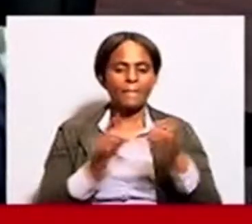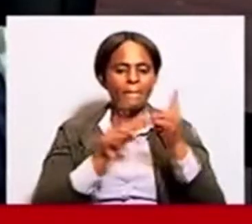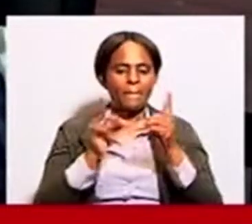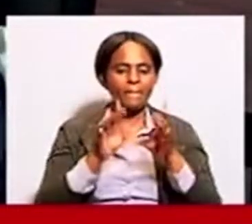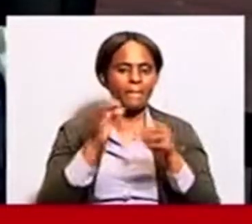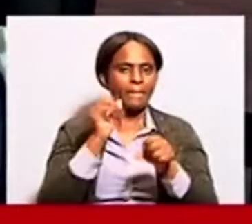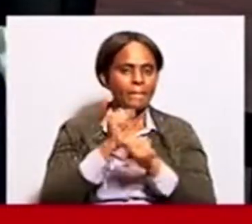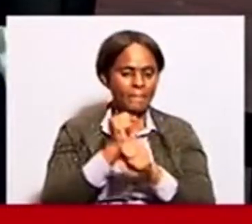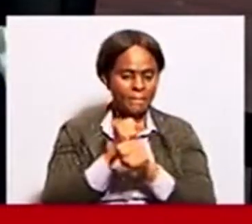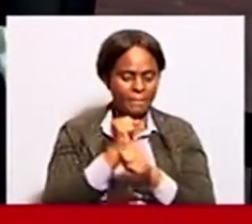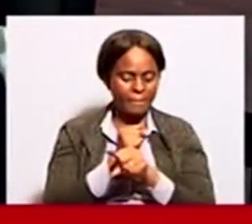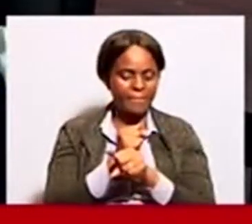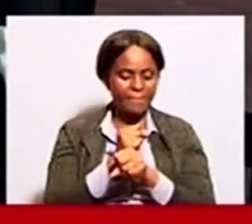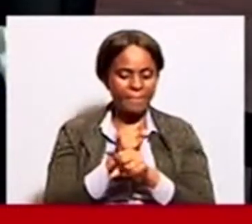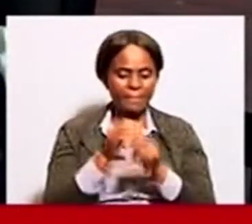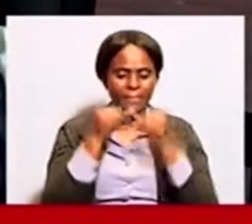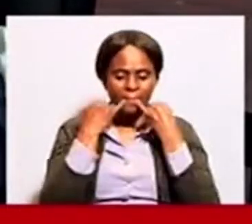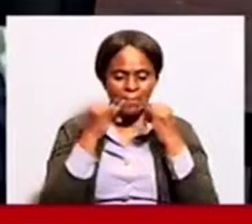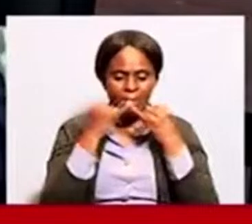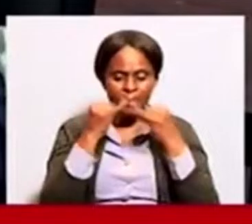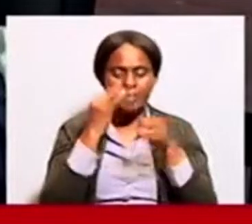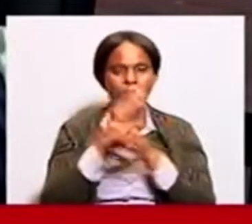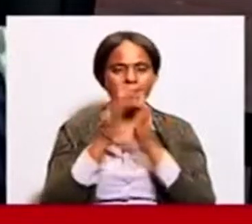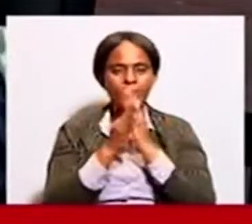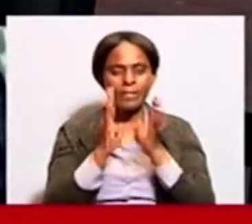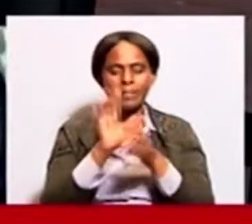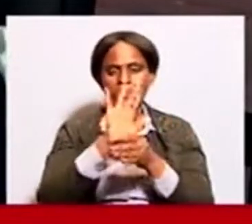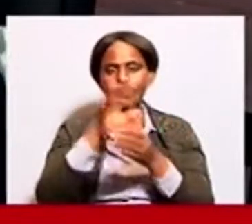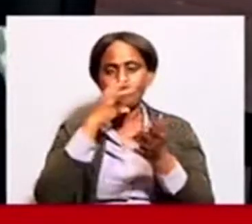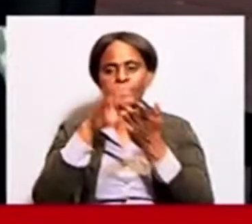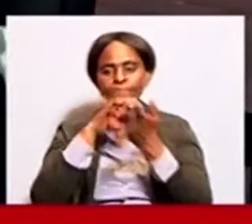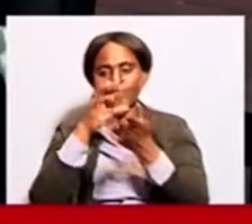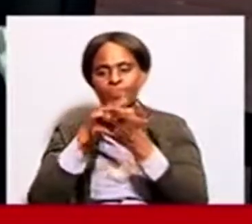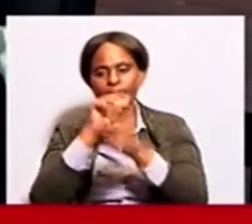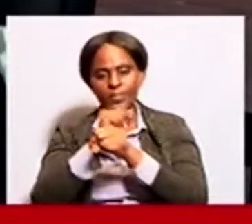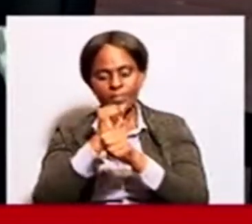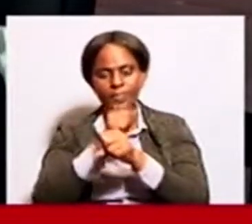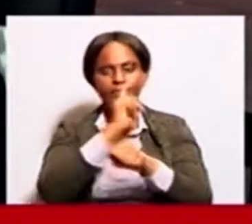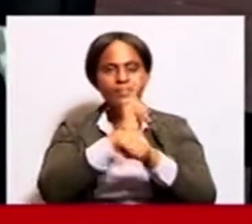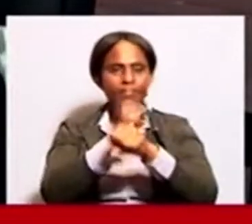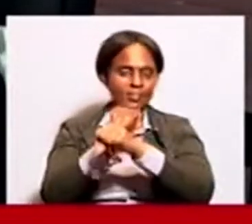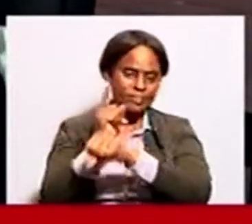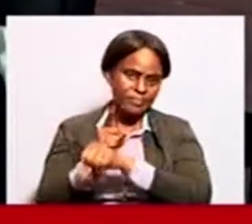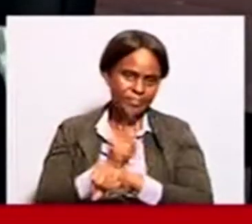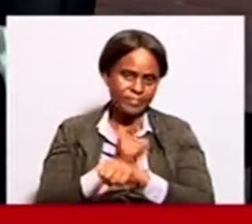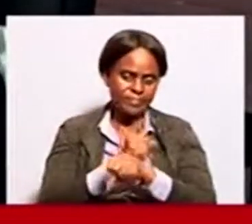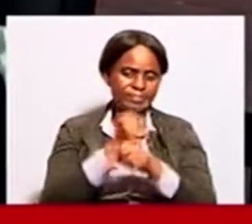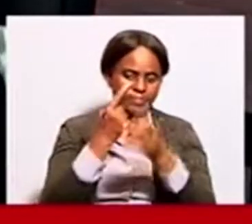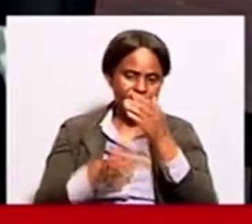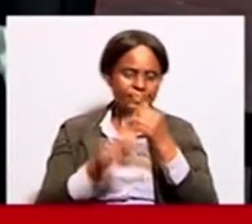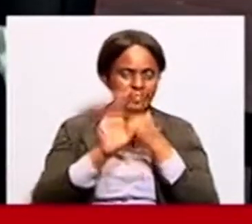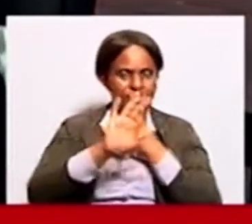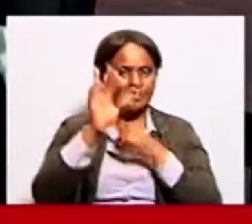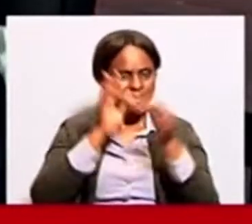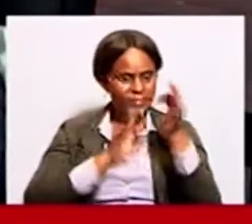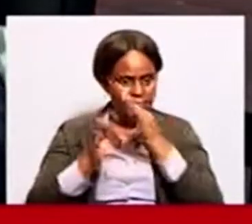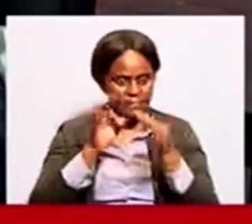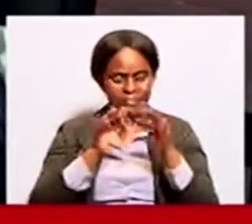Works informed the contractor of the shoddy works to warn him. What is your explanation on that?